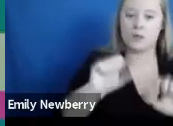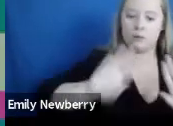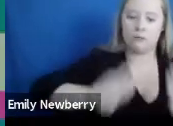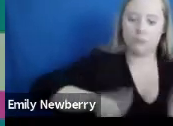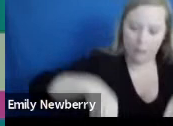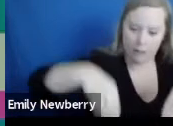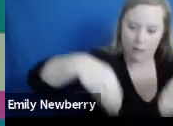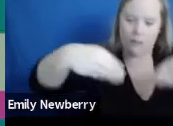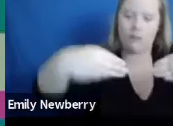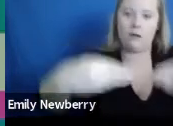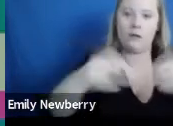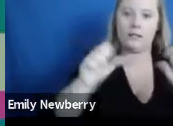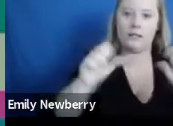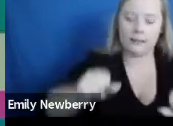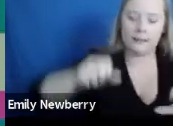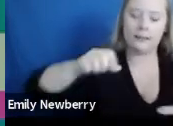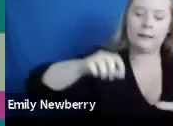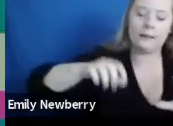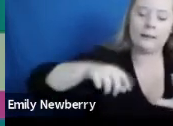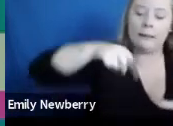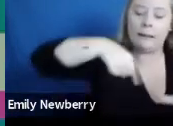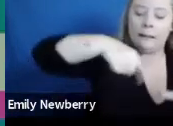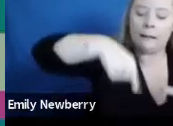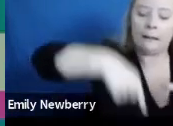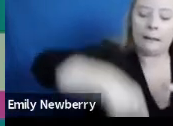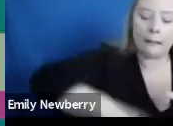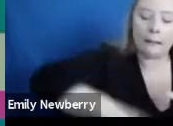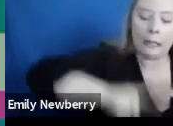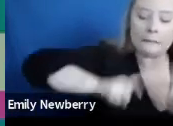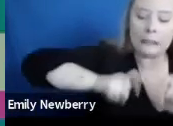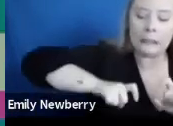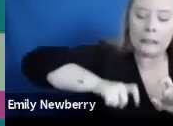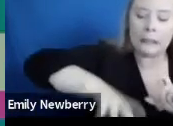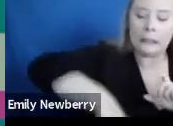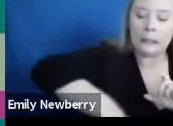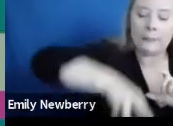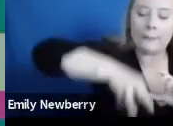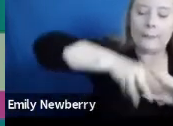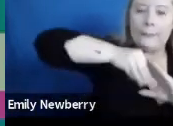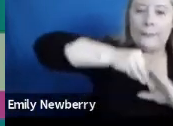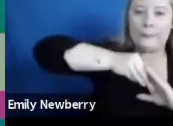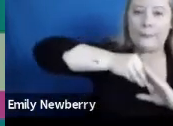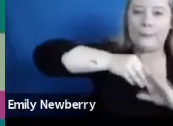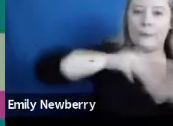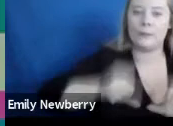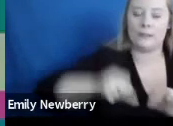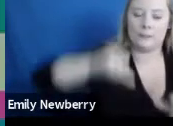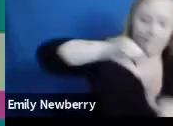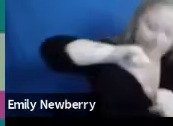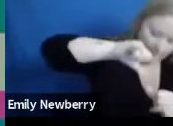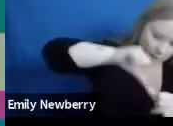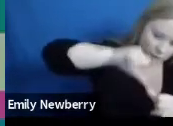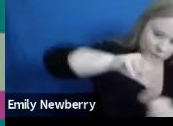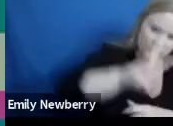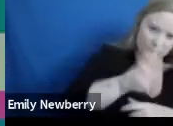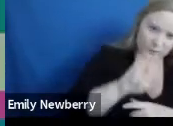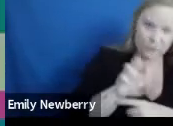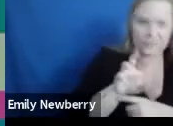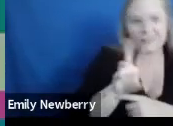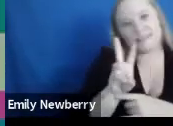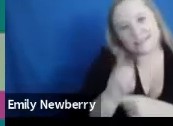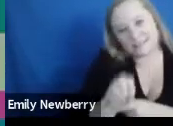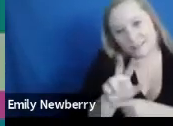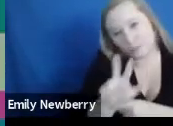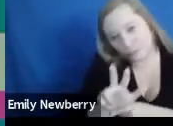bit and get some instrumentation down in there. And we got a depth to water measurement of 663 feet and a total depth